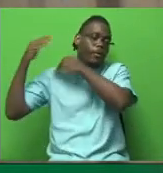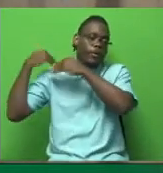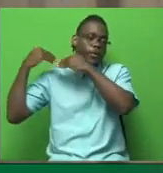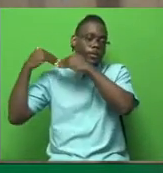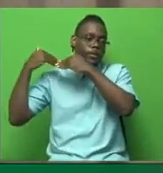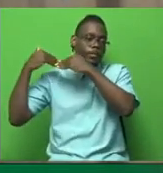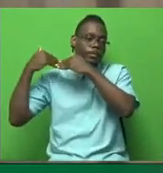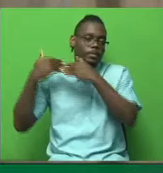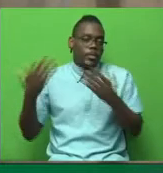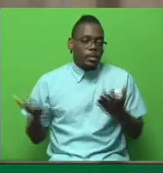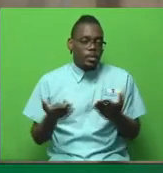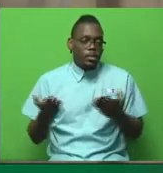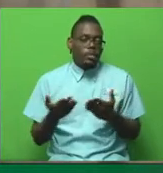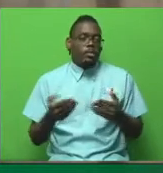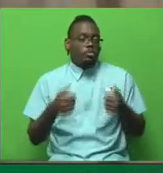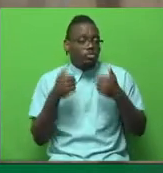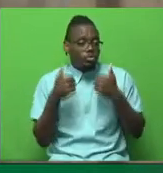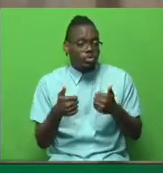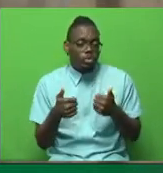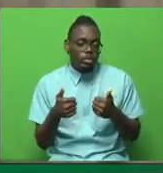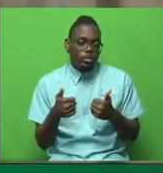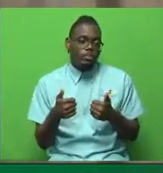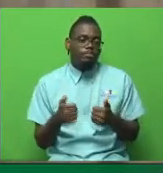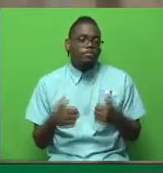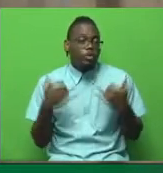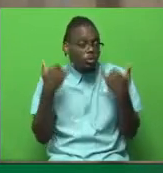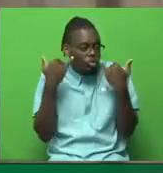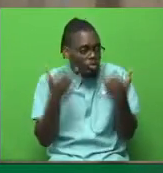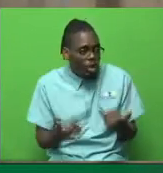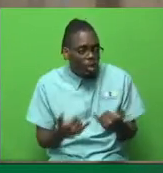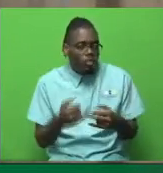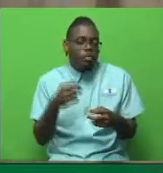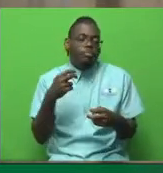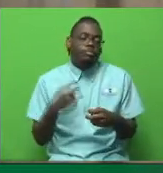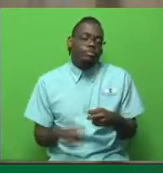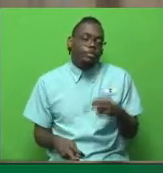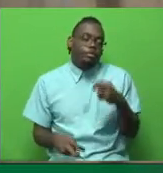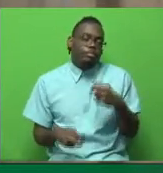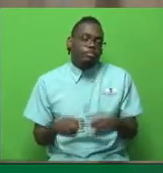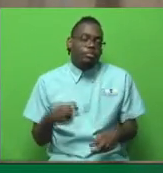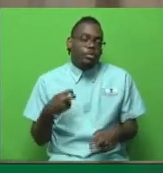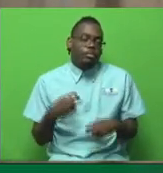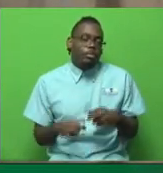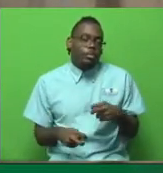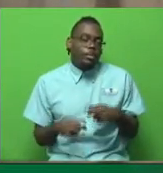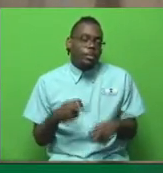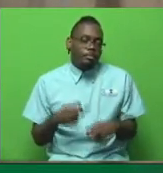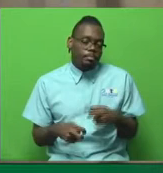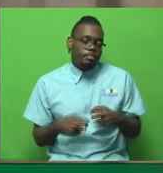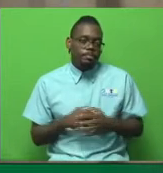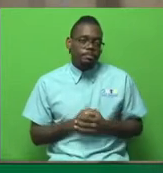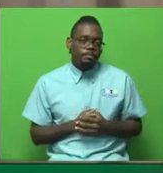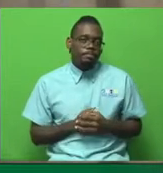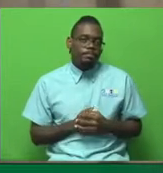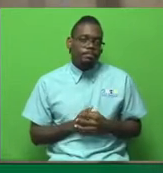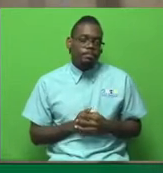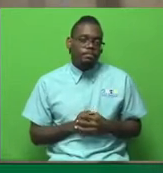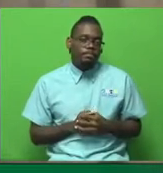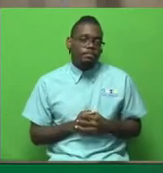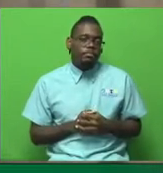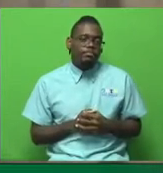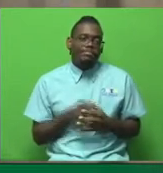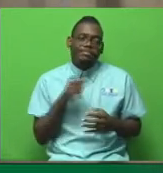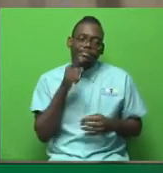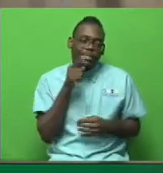berate us now for having a problem that for the fact that we are paying for the sins of others and that Mr